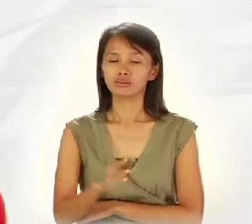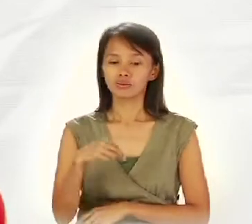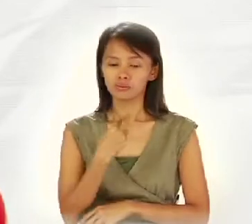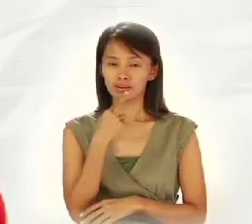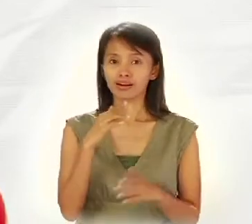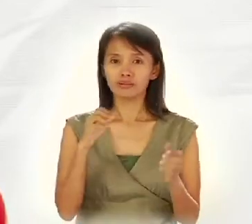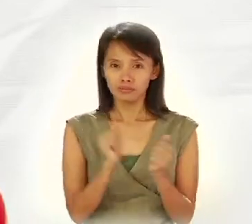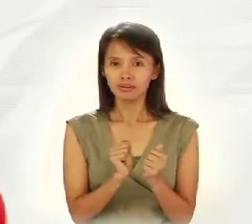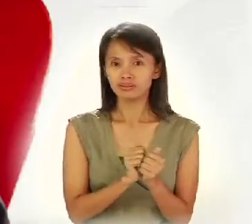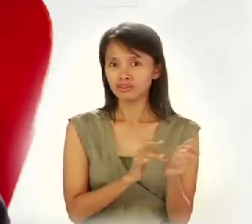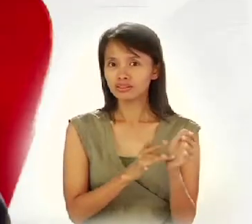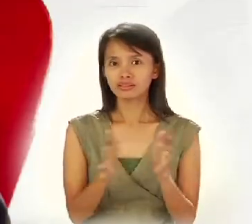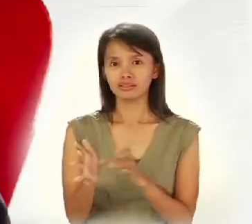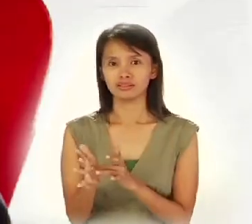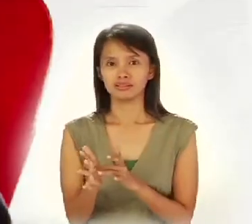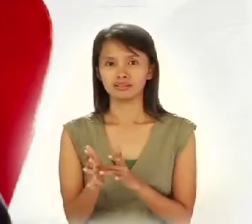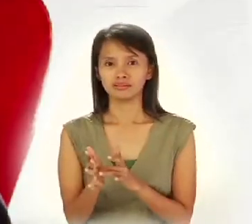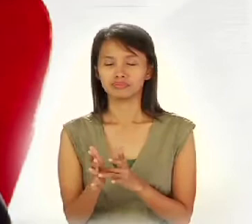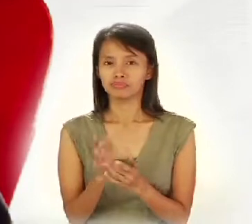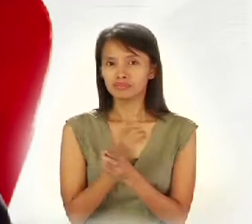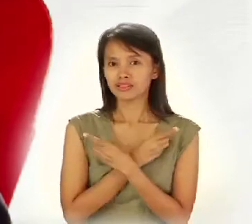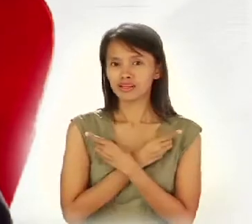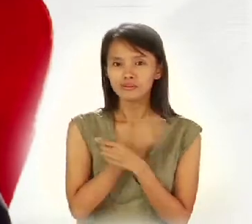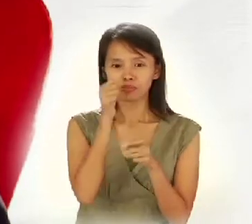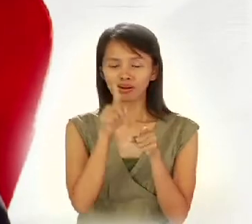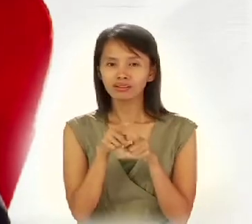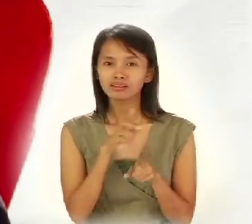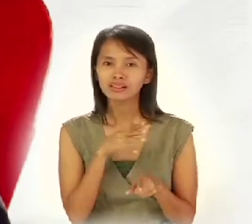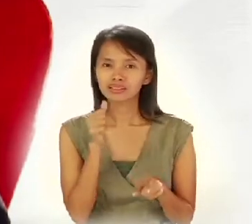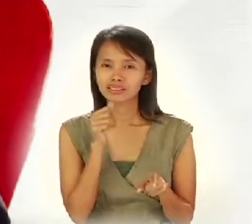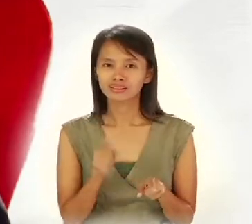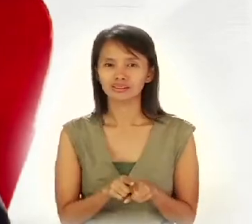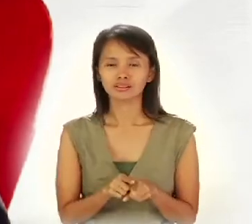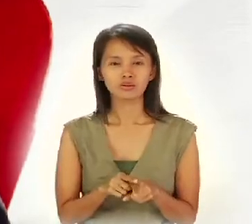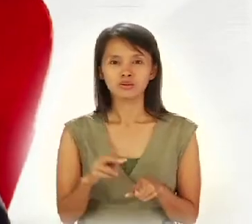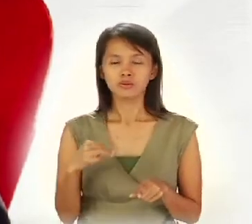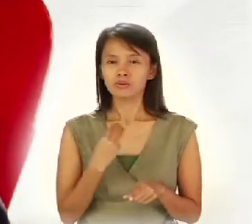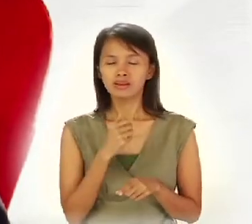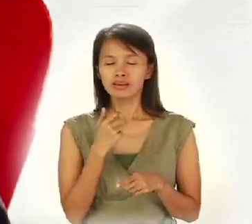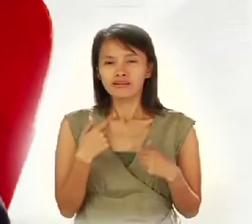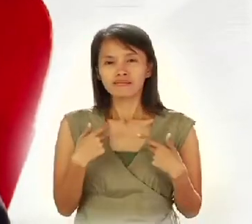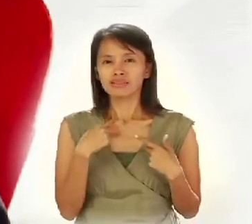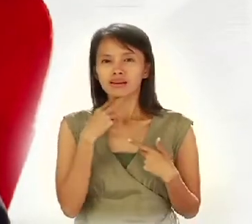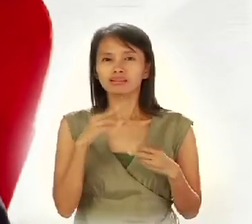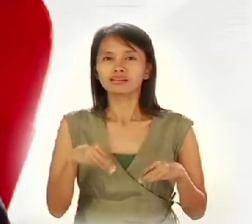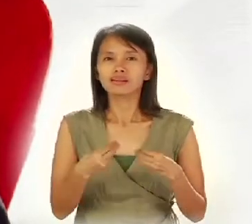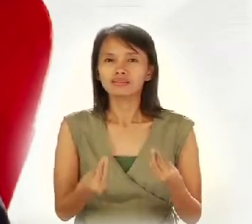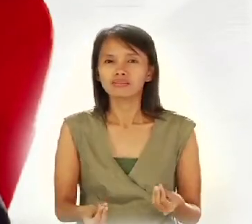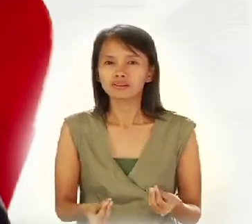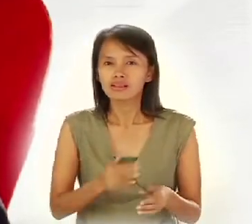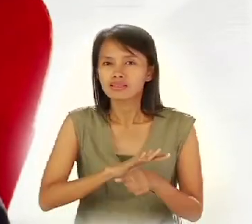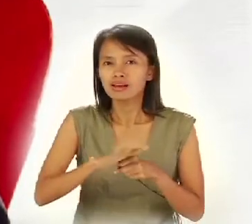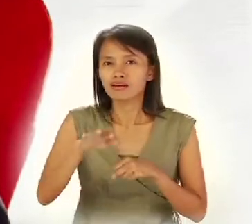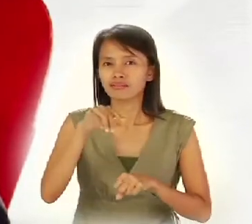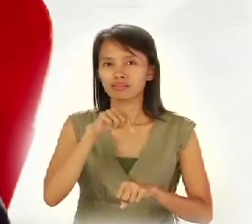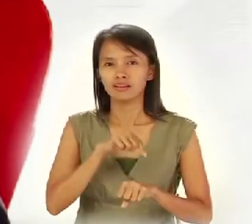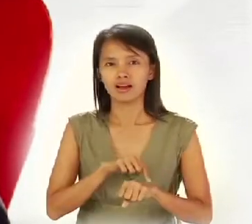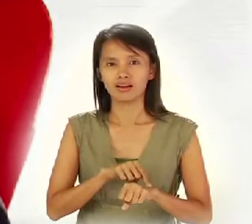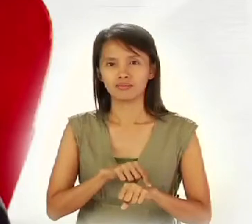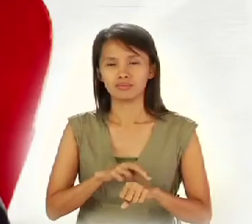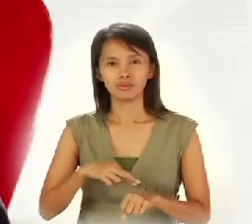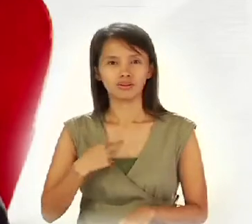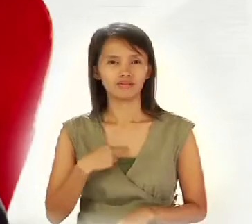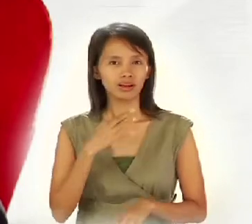Jesus' company. My dear brothers and sisters, we have not given sufficient time to